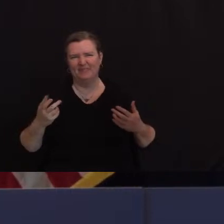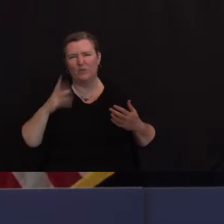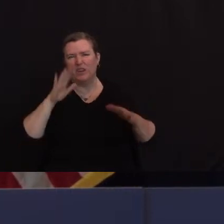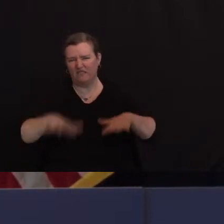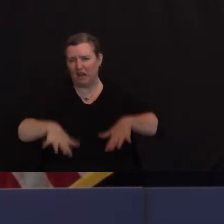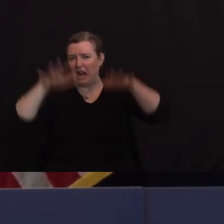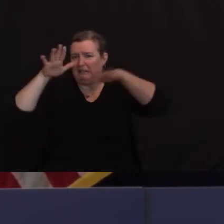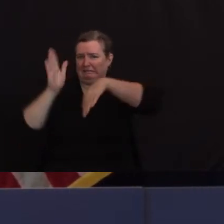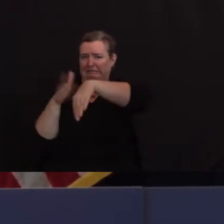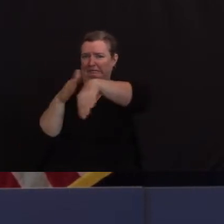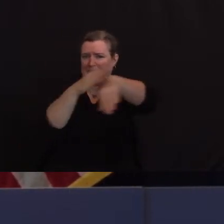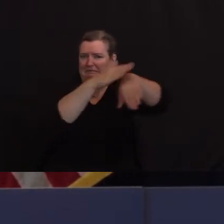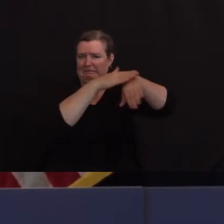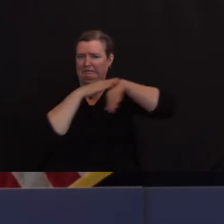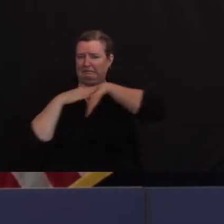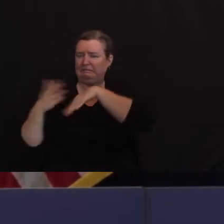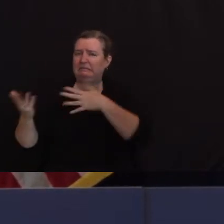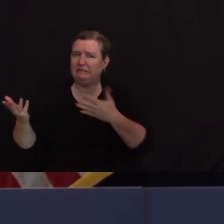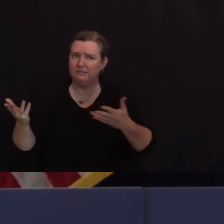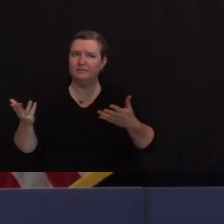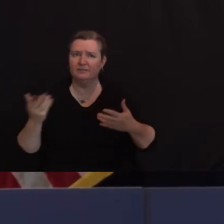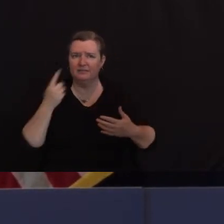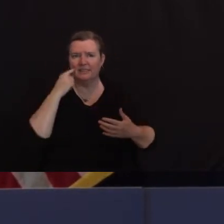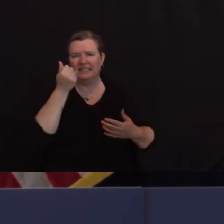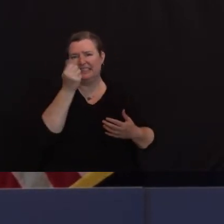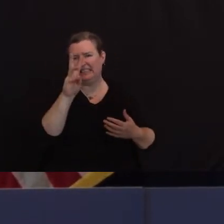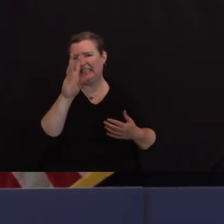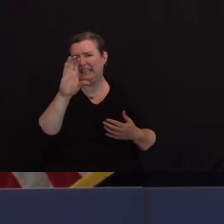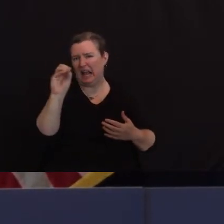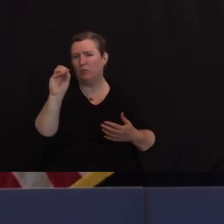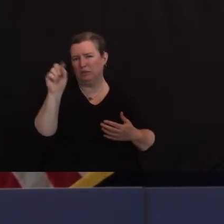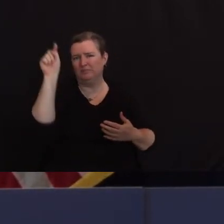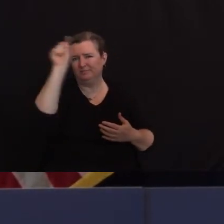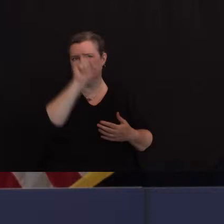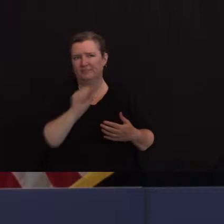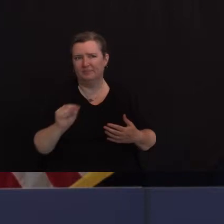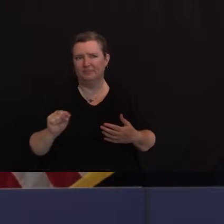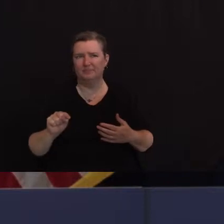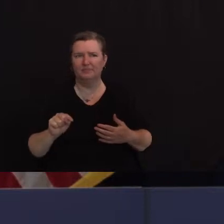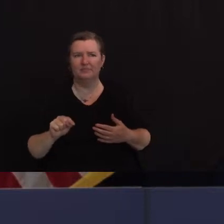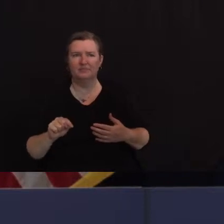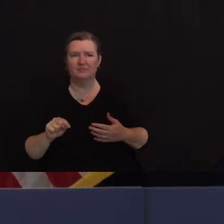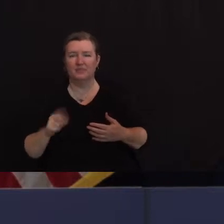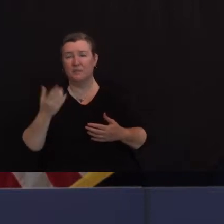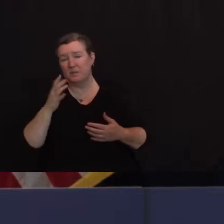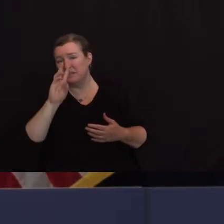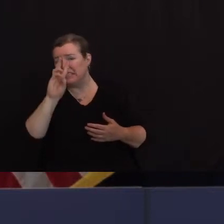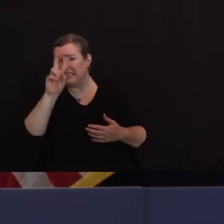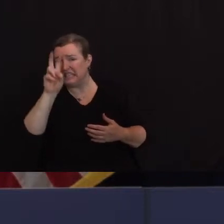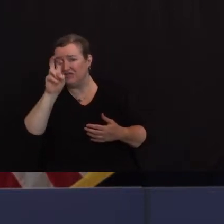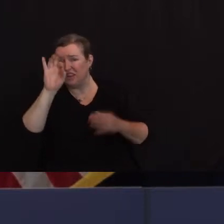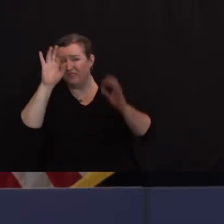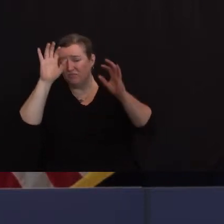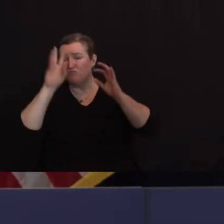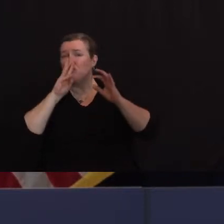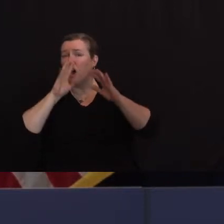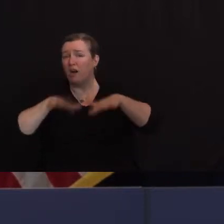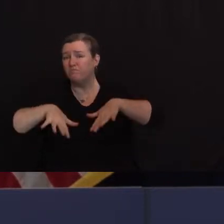21 counties, upwards of 6 inches, and even more than that possibly expected in our northwest